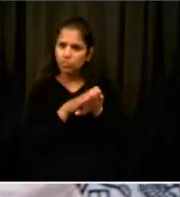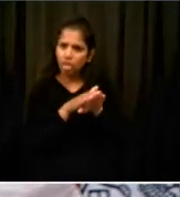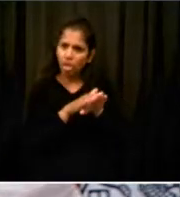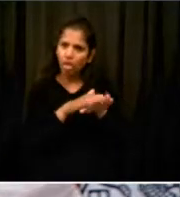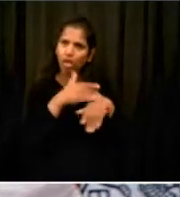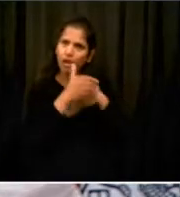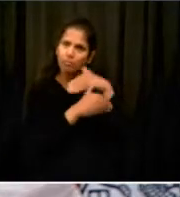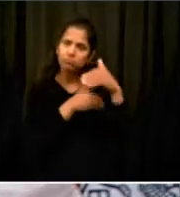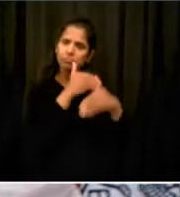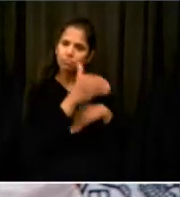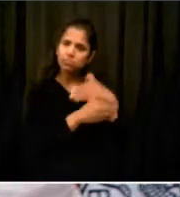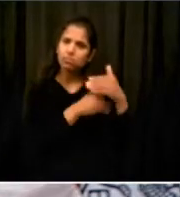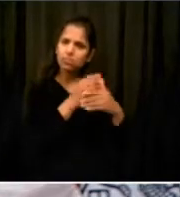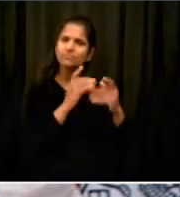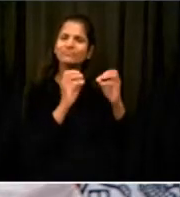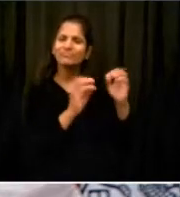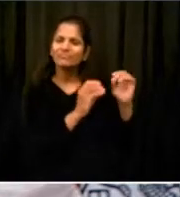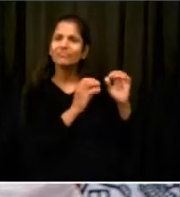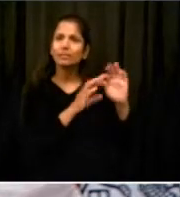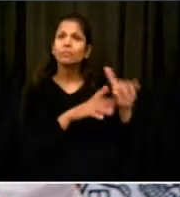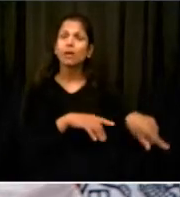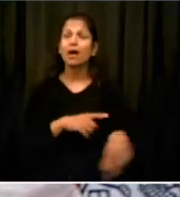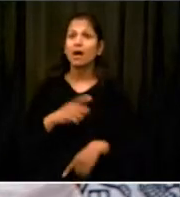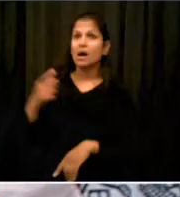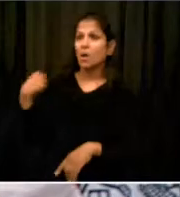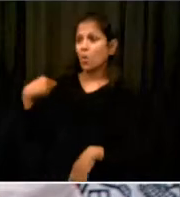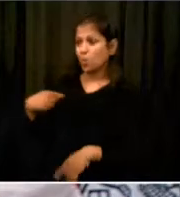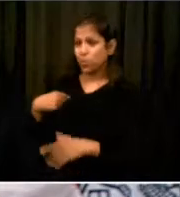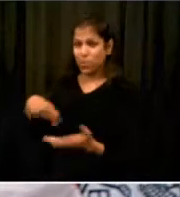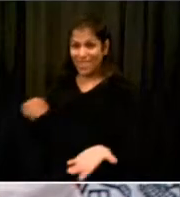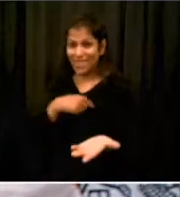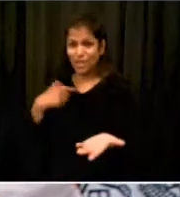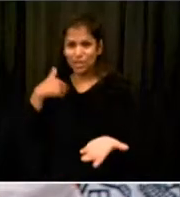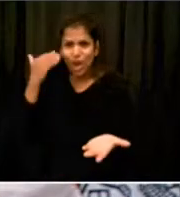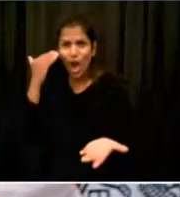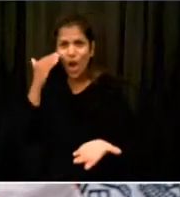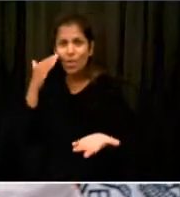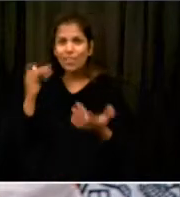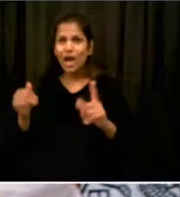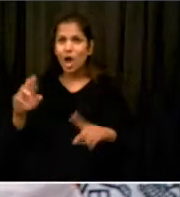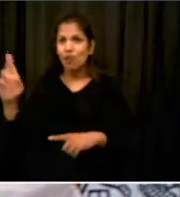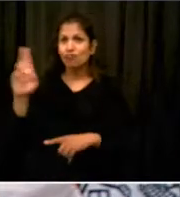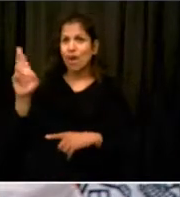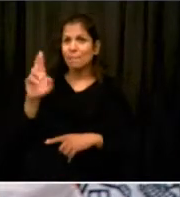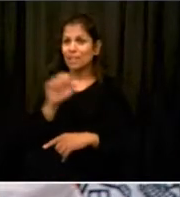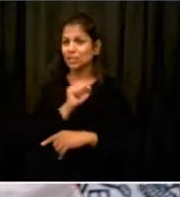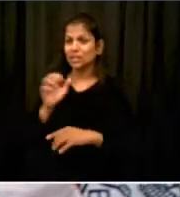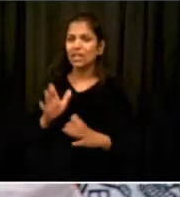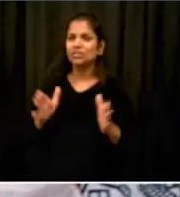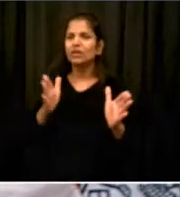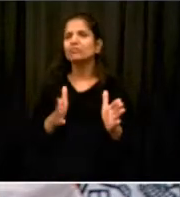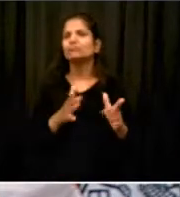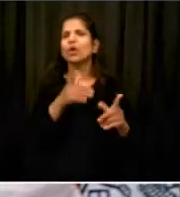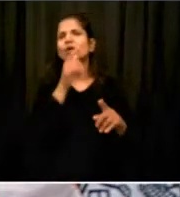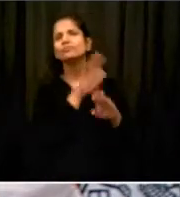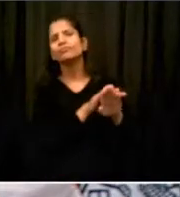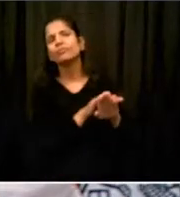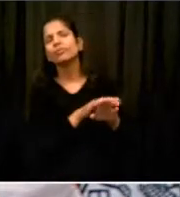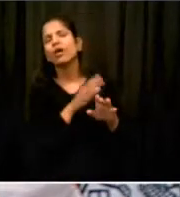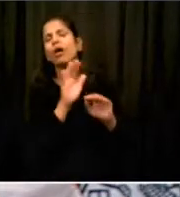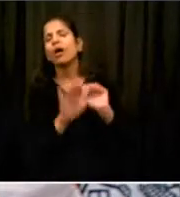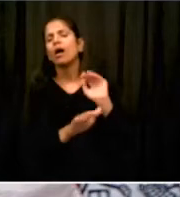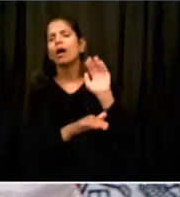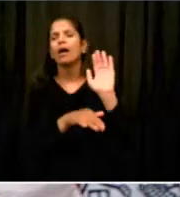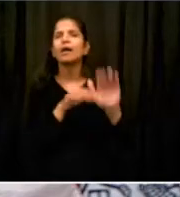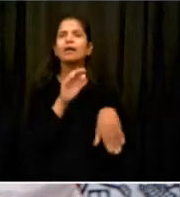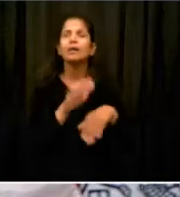Republican mayors in key states, get the message out, build from the grassroots, build support from the business community. I mean, I have to say